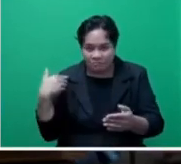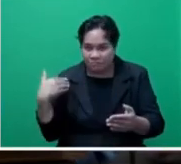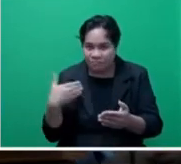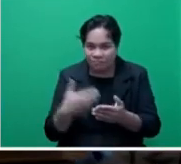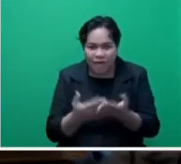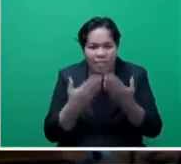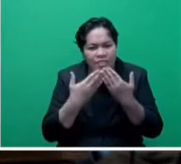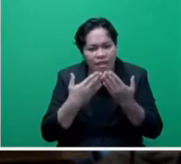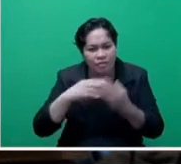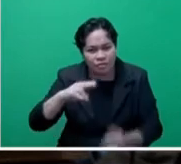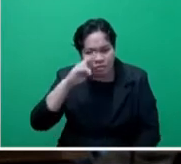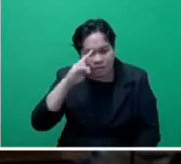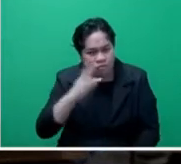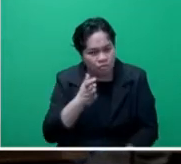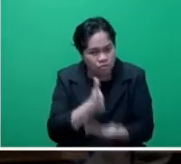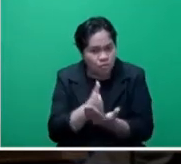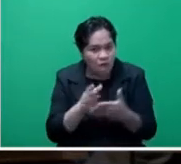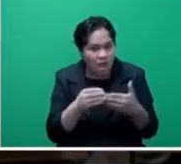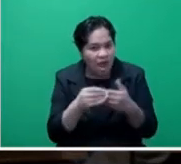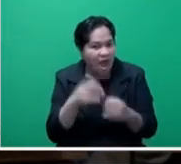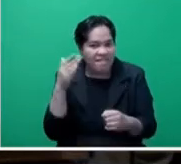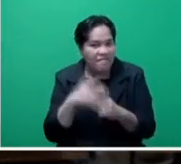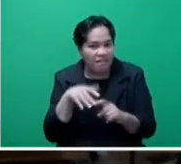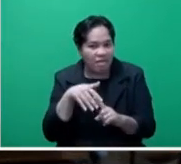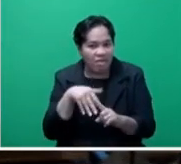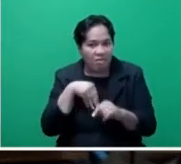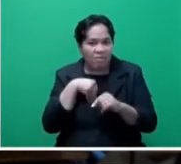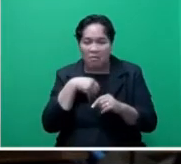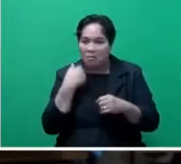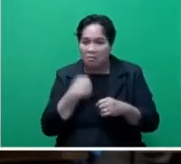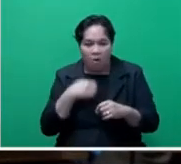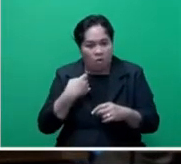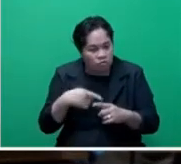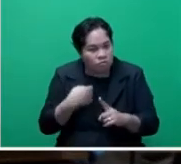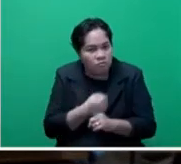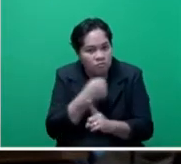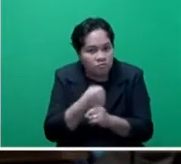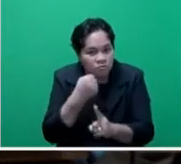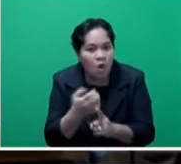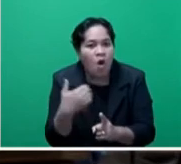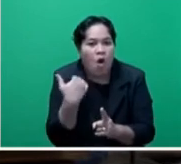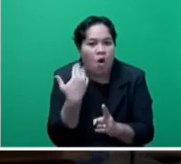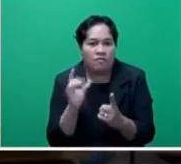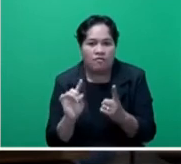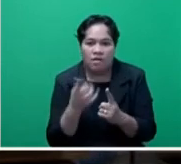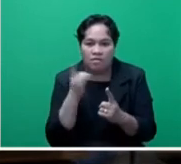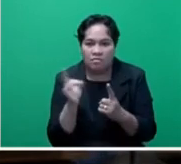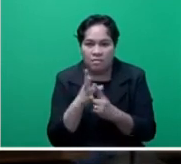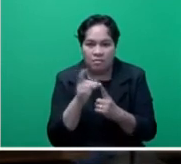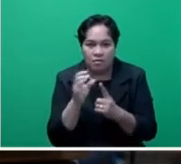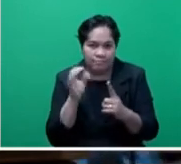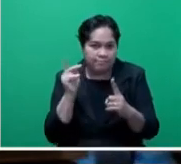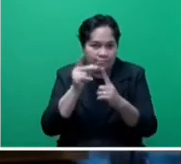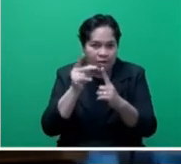never backs from addressing issues that really matter and always prioritizing the lives of Fijians.